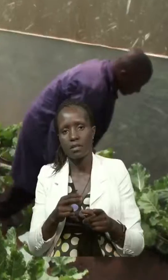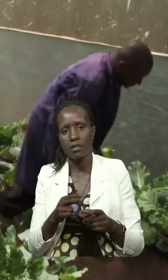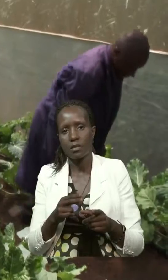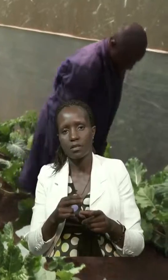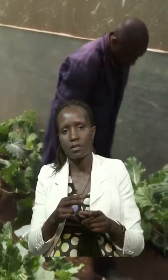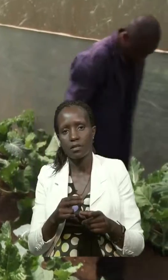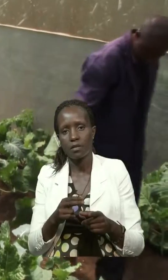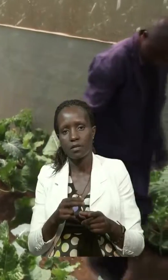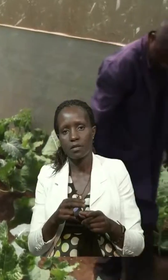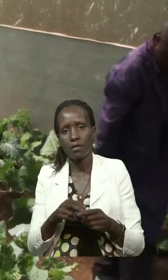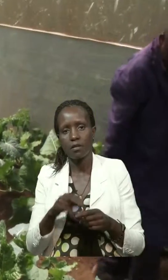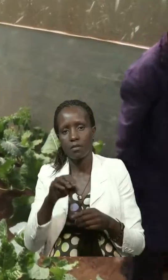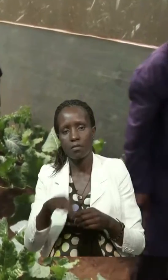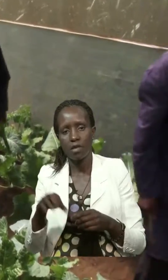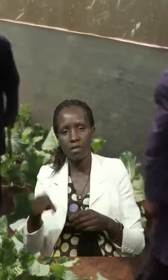planting